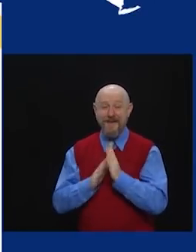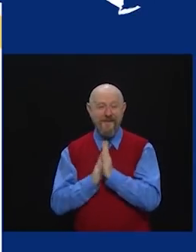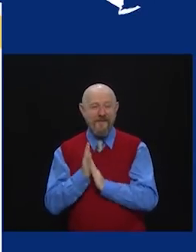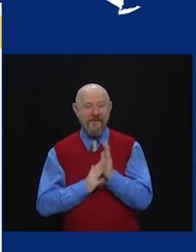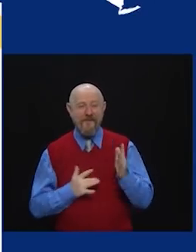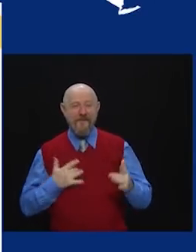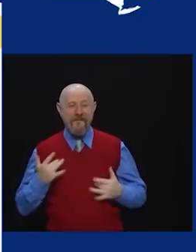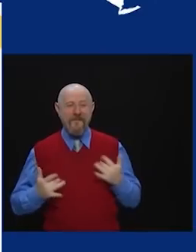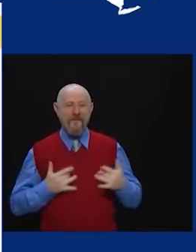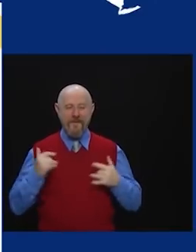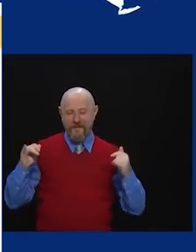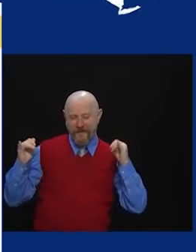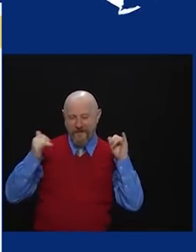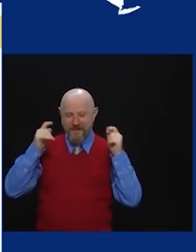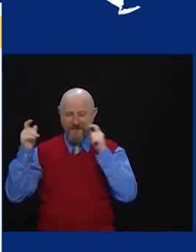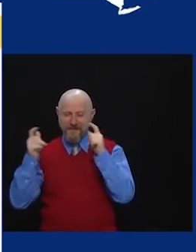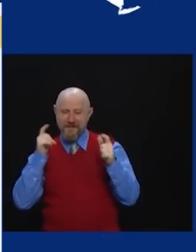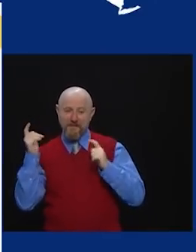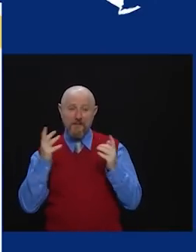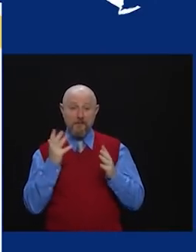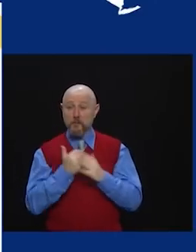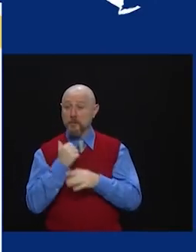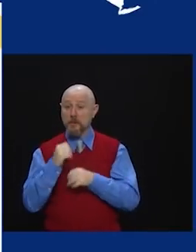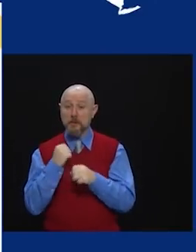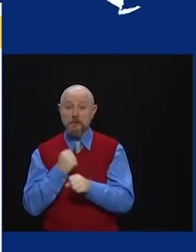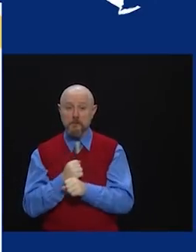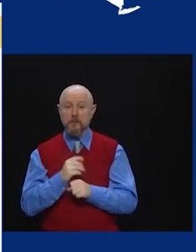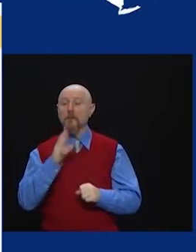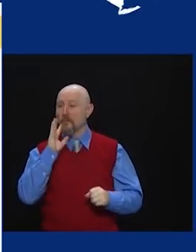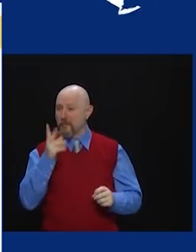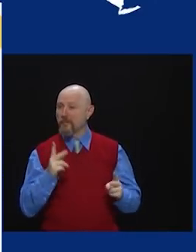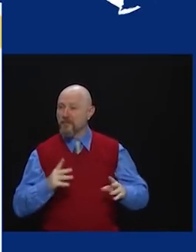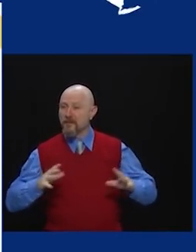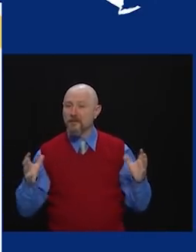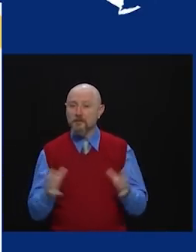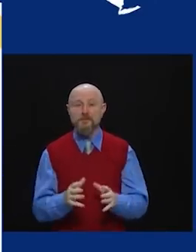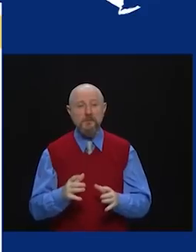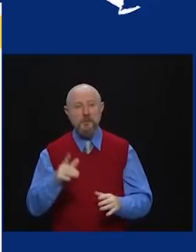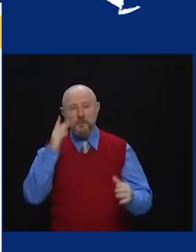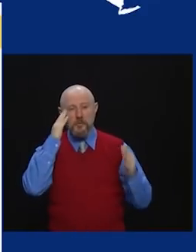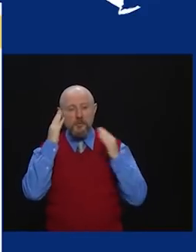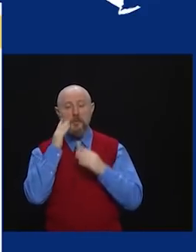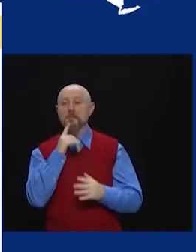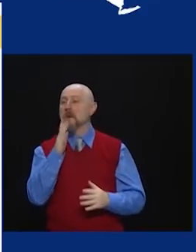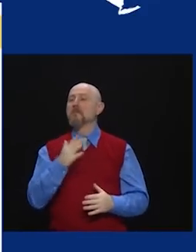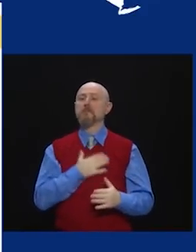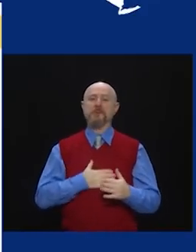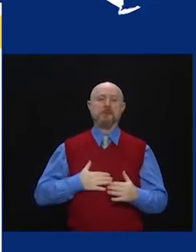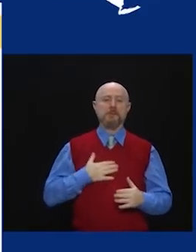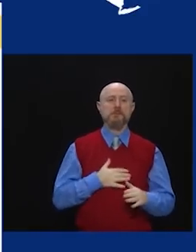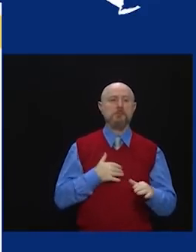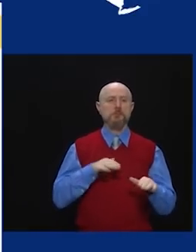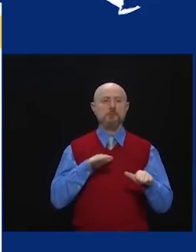be gathering. We know this. And we have been asking people to do it smartly. They know all the precautions